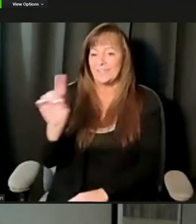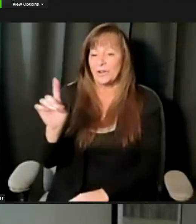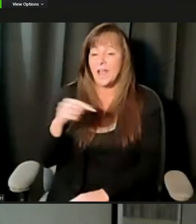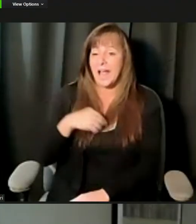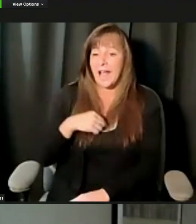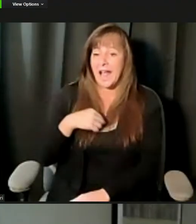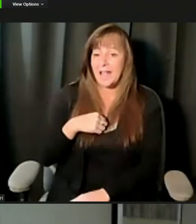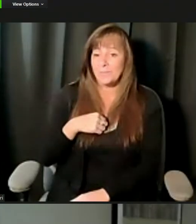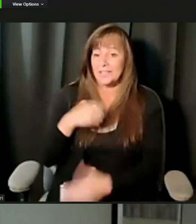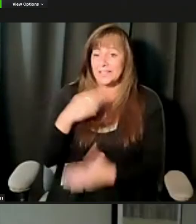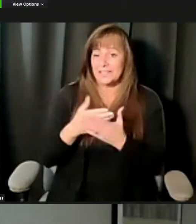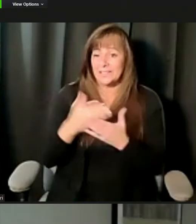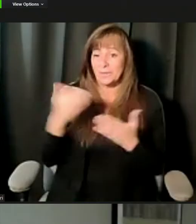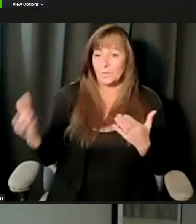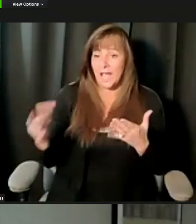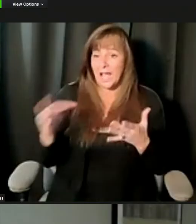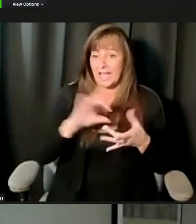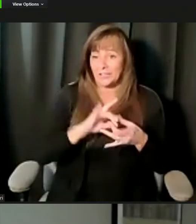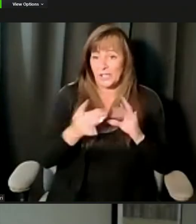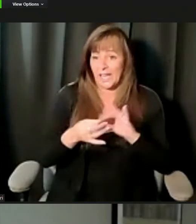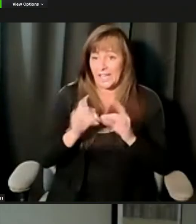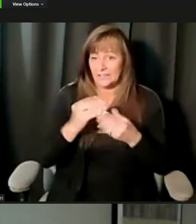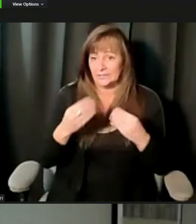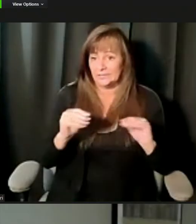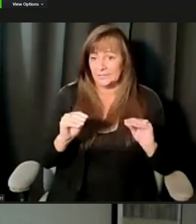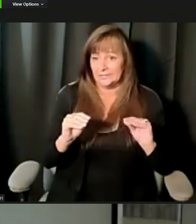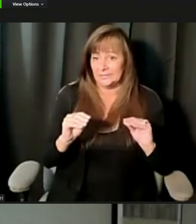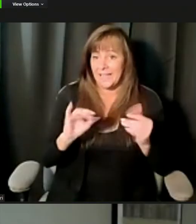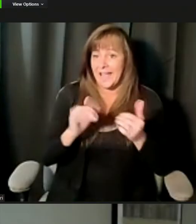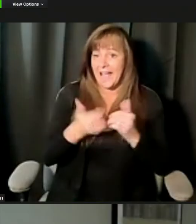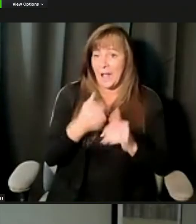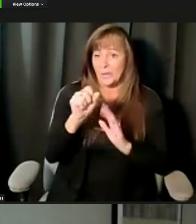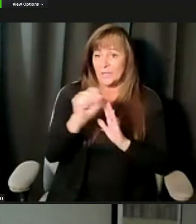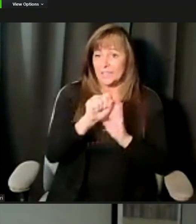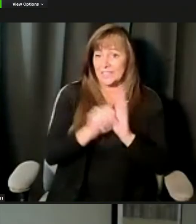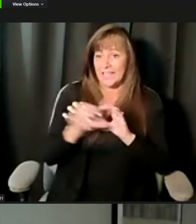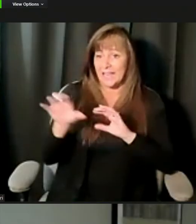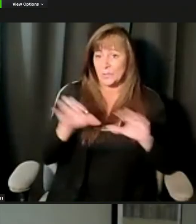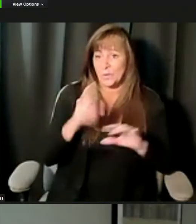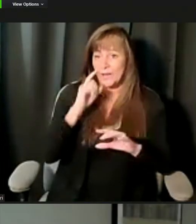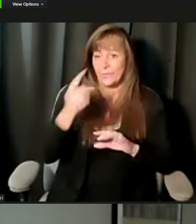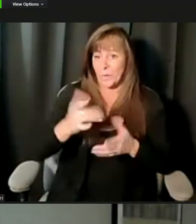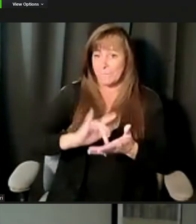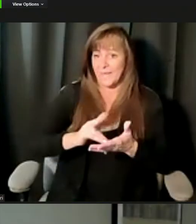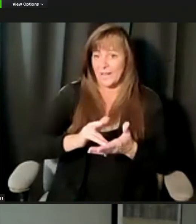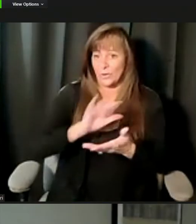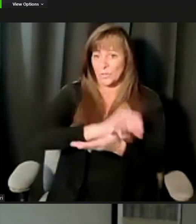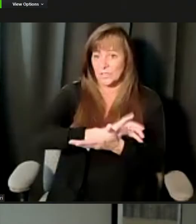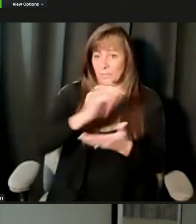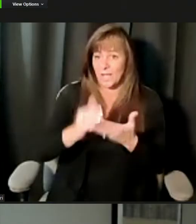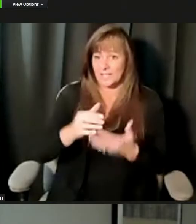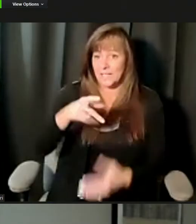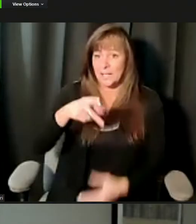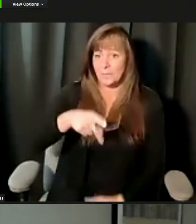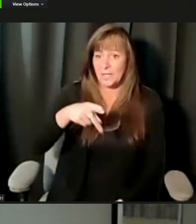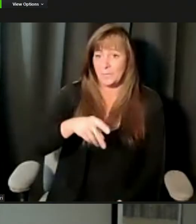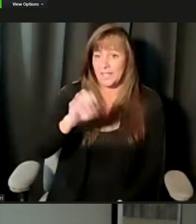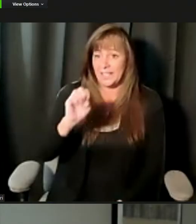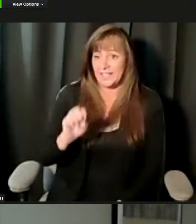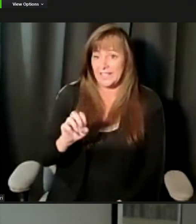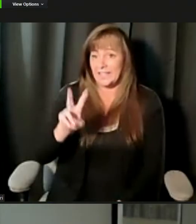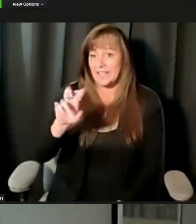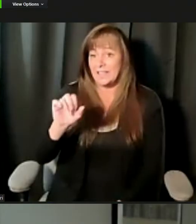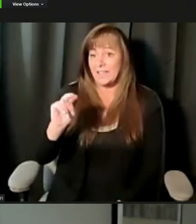in hospitalizations, how is the state doing as far as medical supplies, PPE, ventilators, and this type of